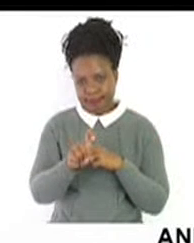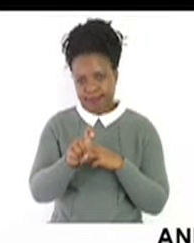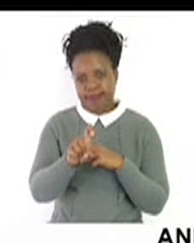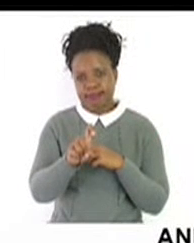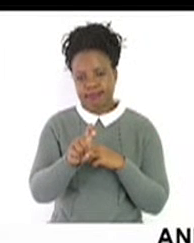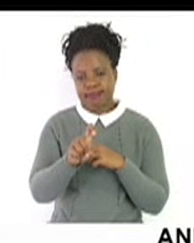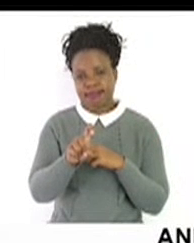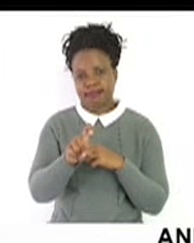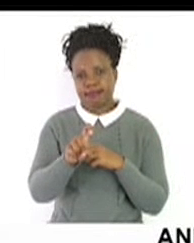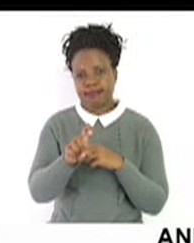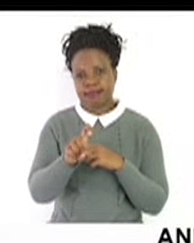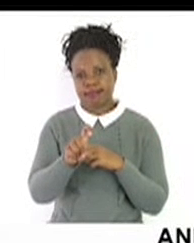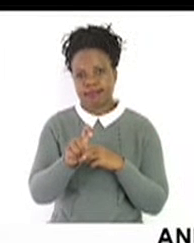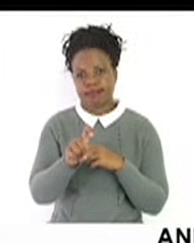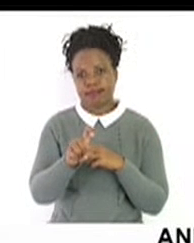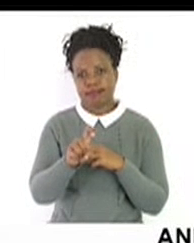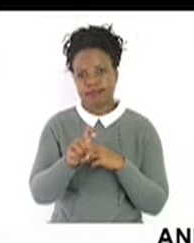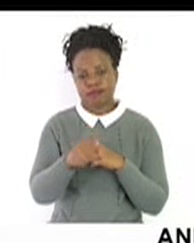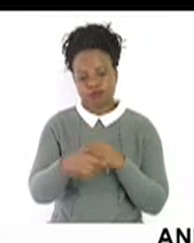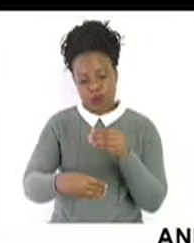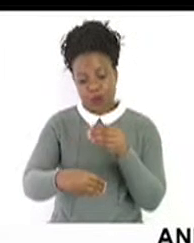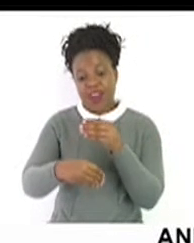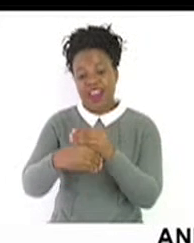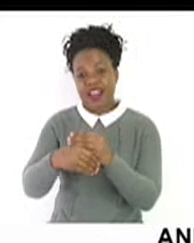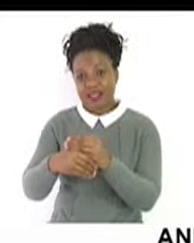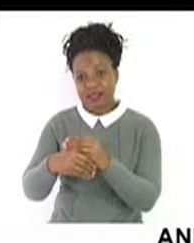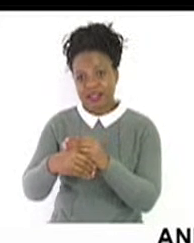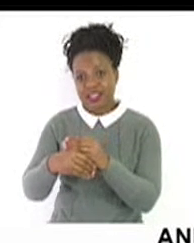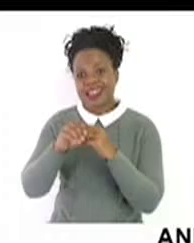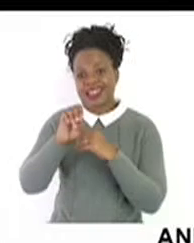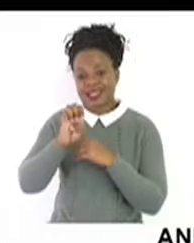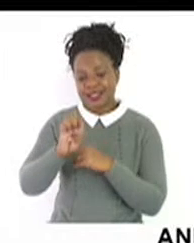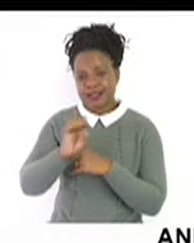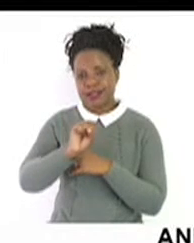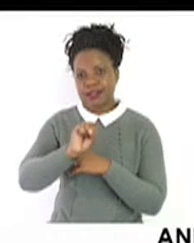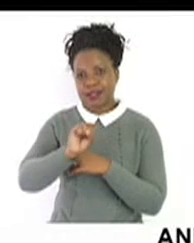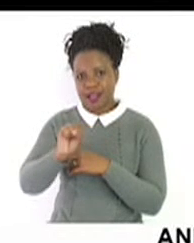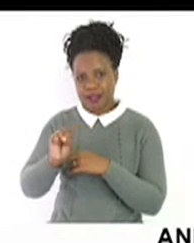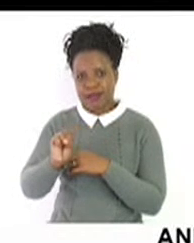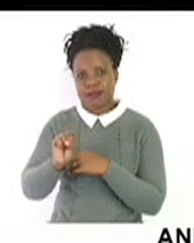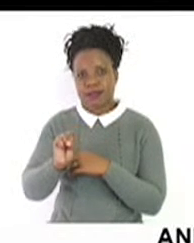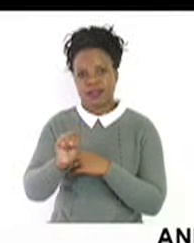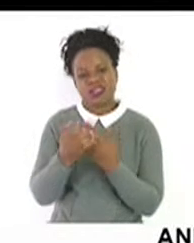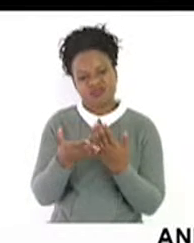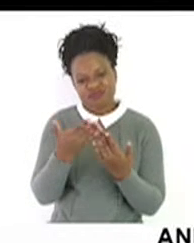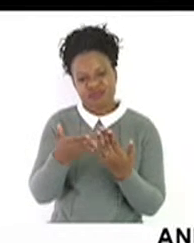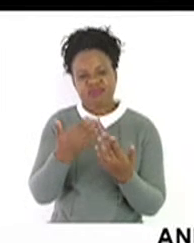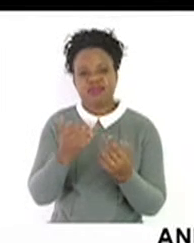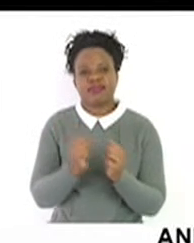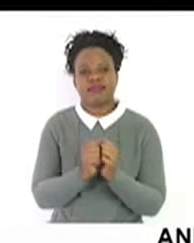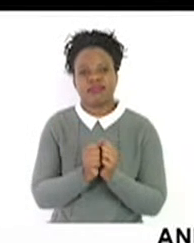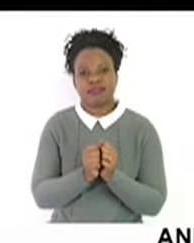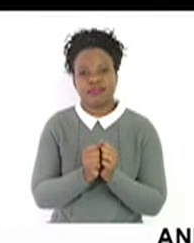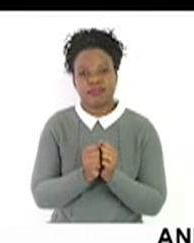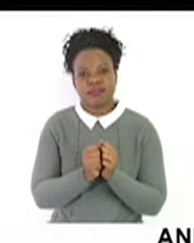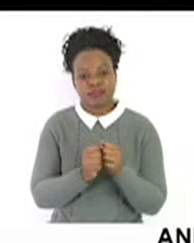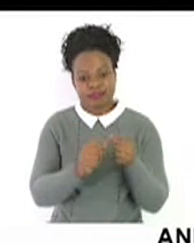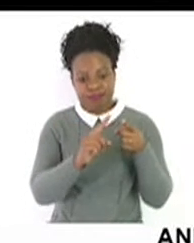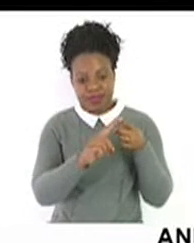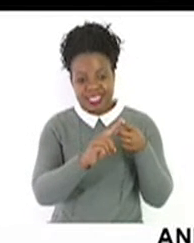X, then we add ES. This is simple. Words ending with